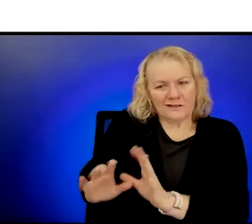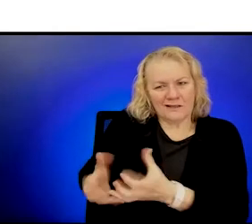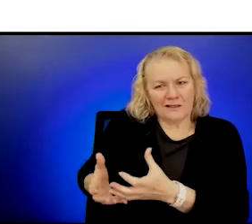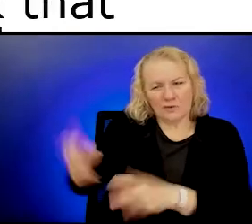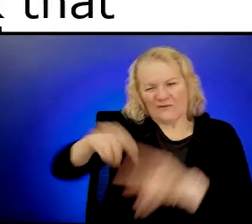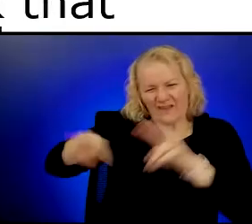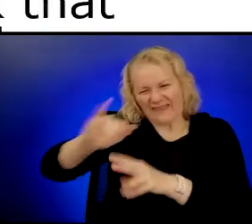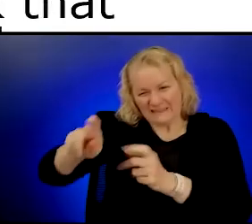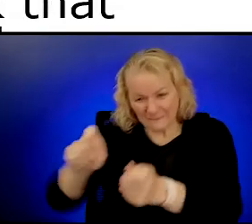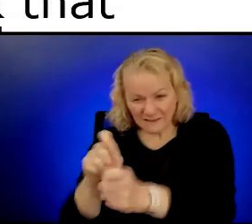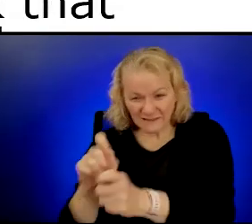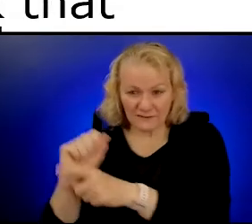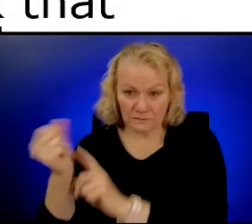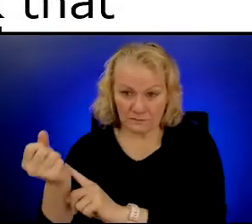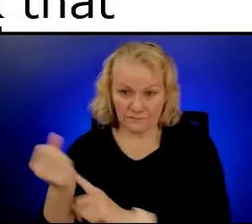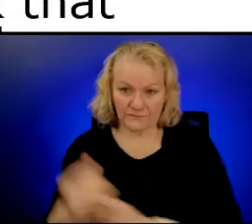situation.